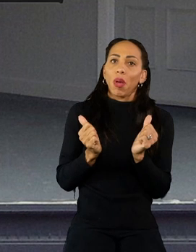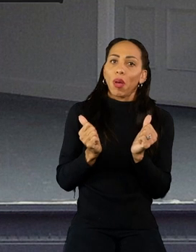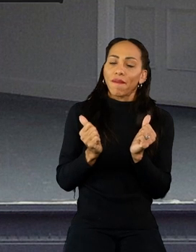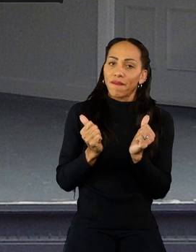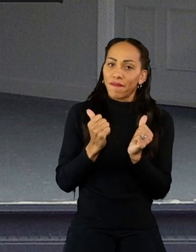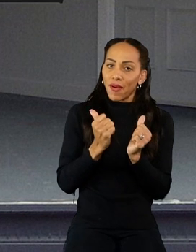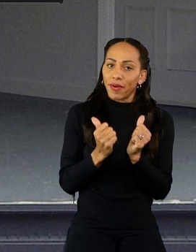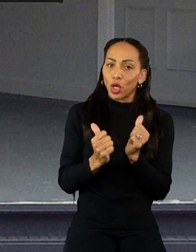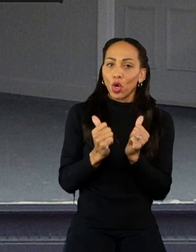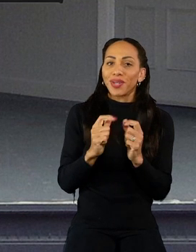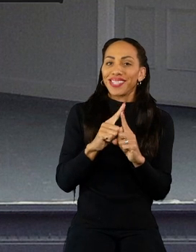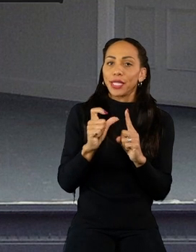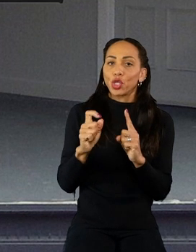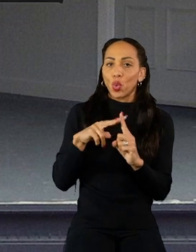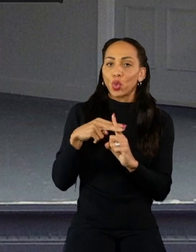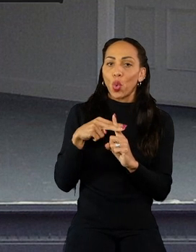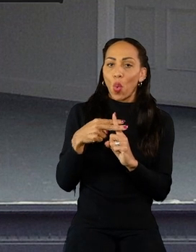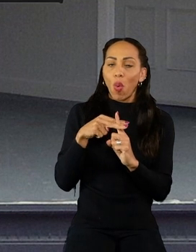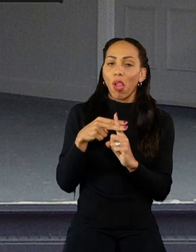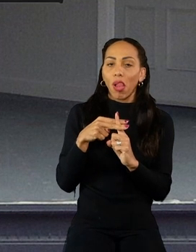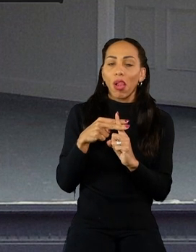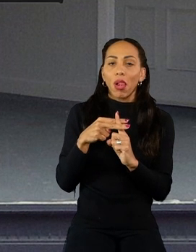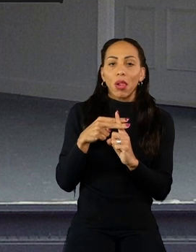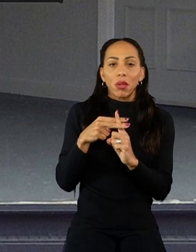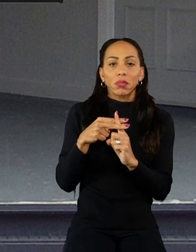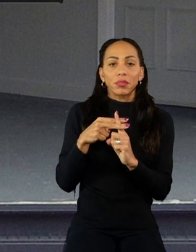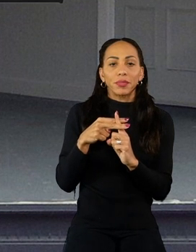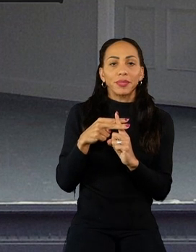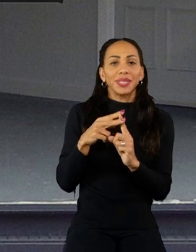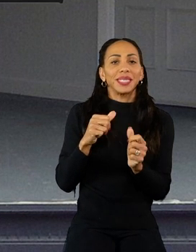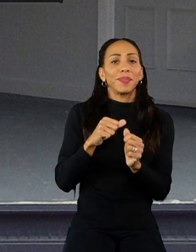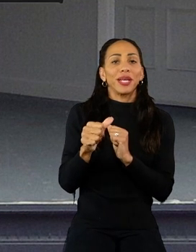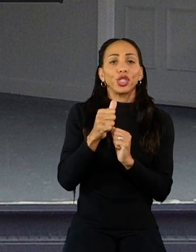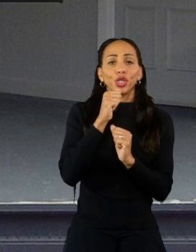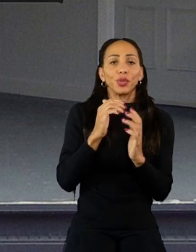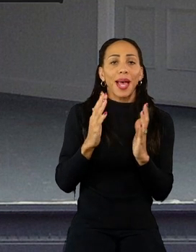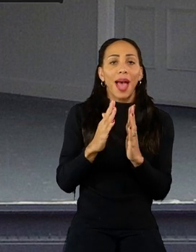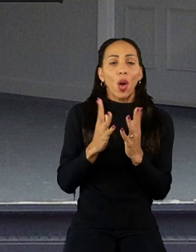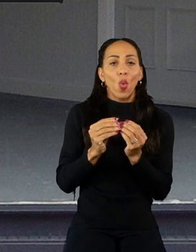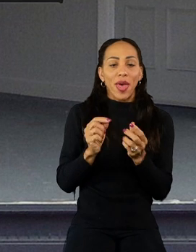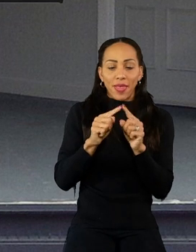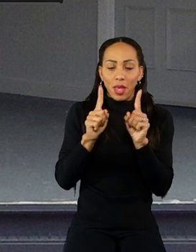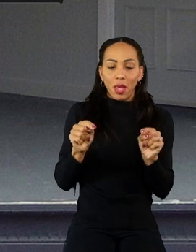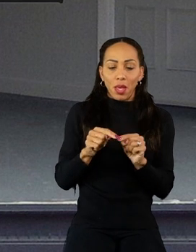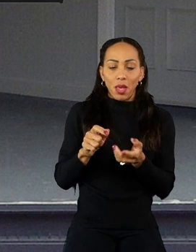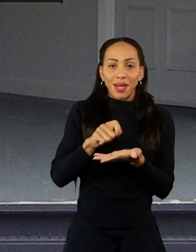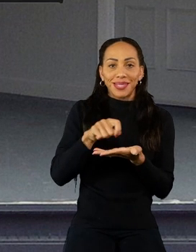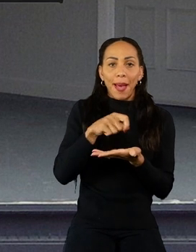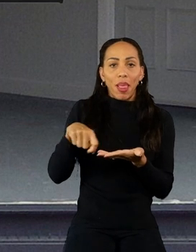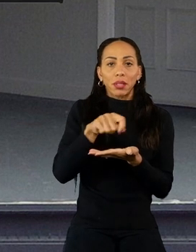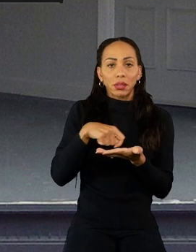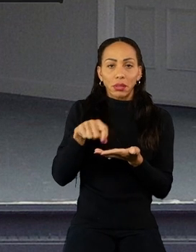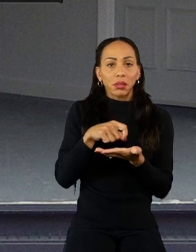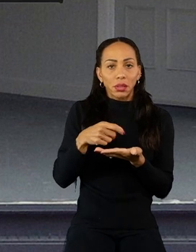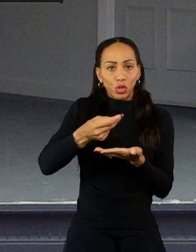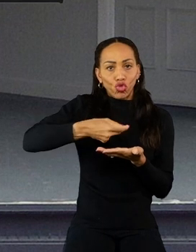it's a very effective, very very basic digital tool that's got you need it's best used with a tablet